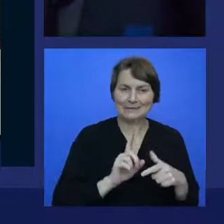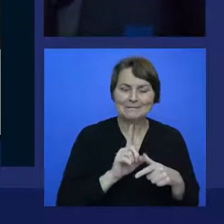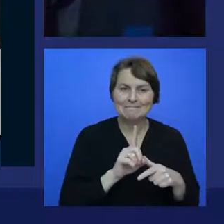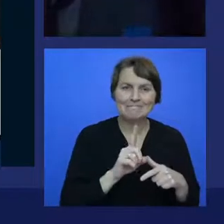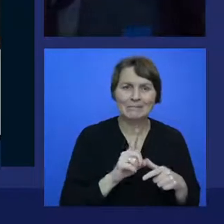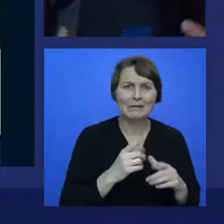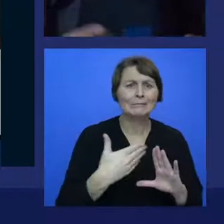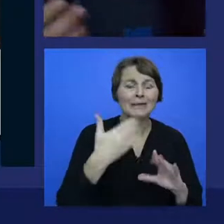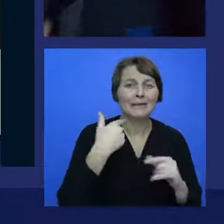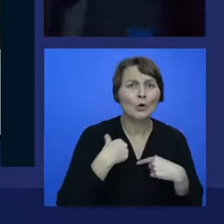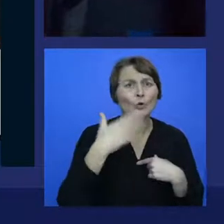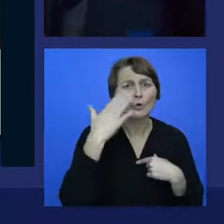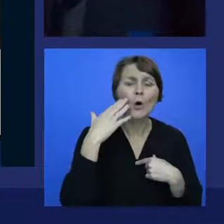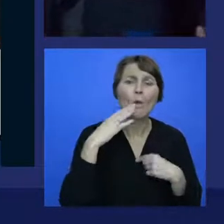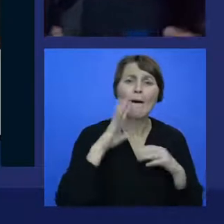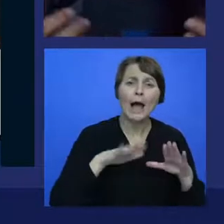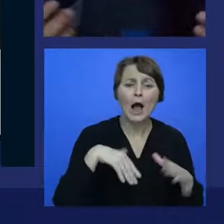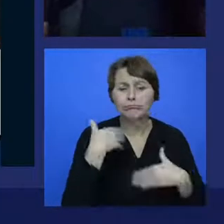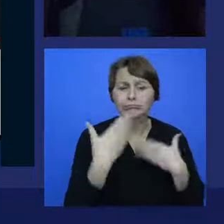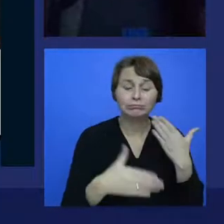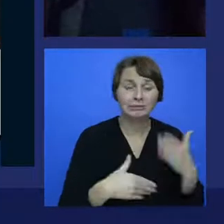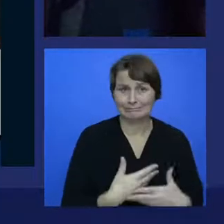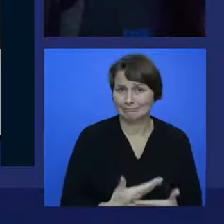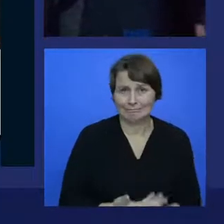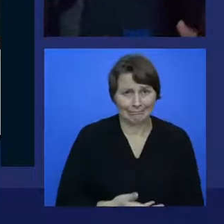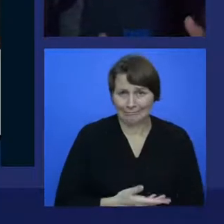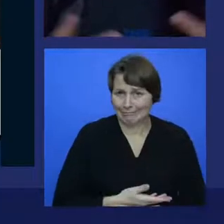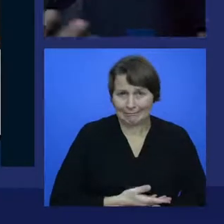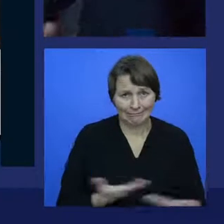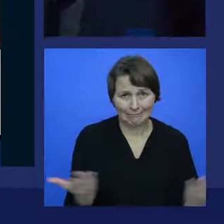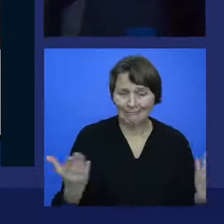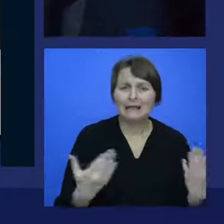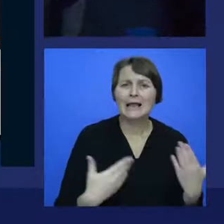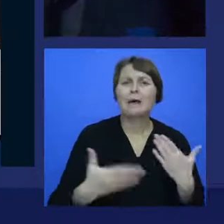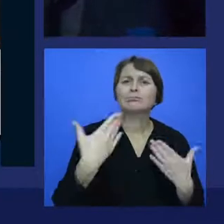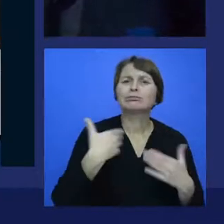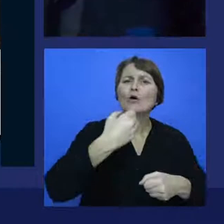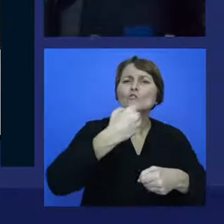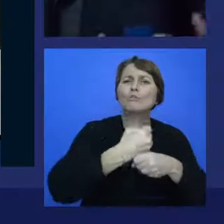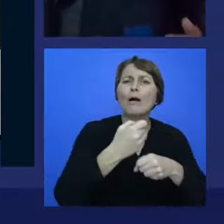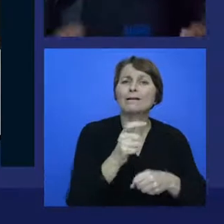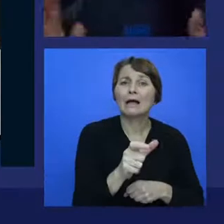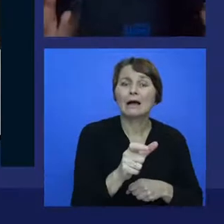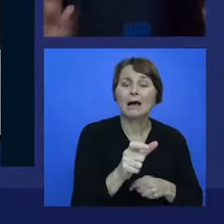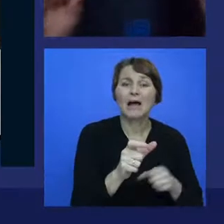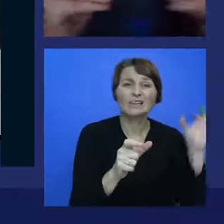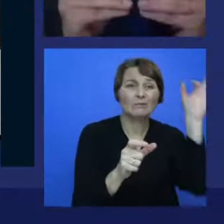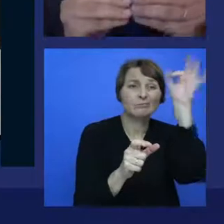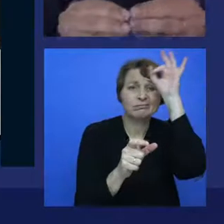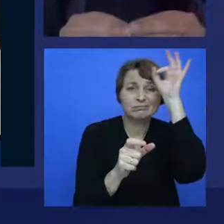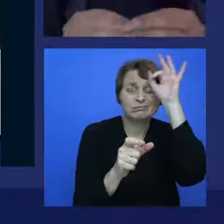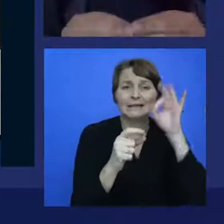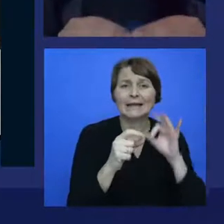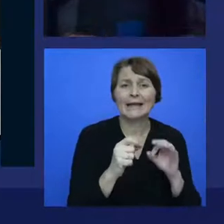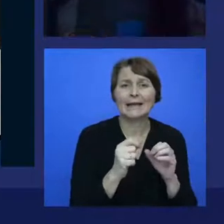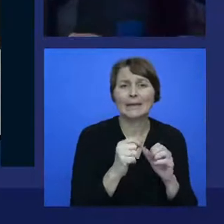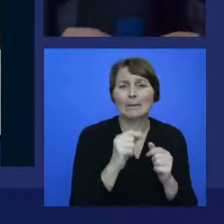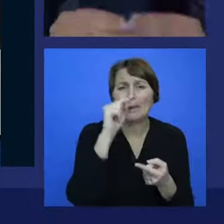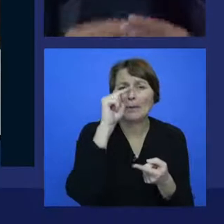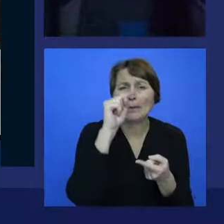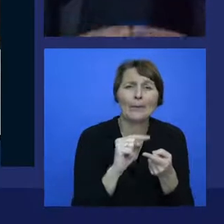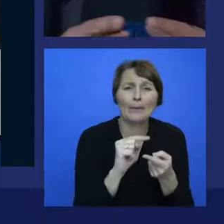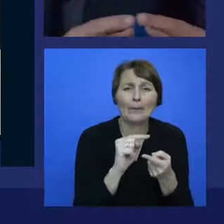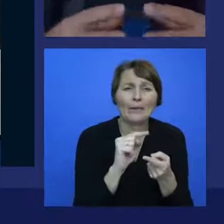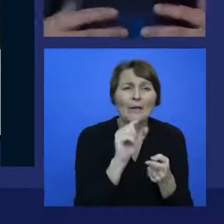ourselves into. The product hadn't been proven yet. It was still in beta. We had less than 1,000 users. Like, it was a baby product.